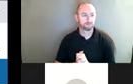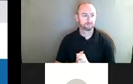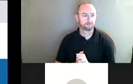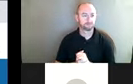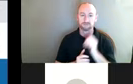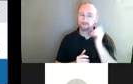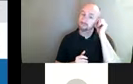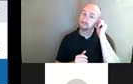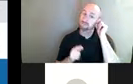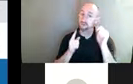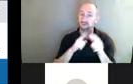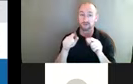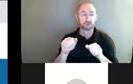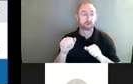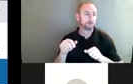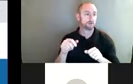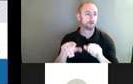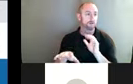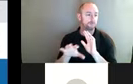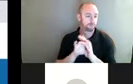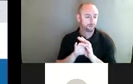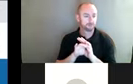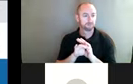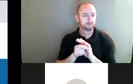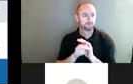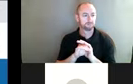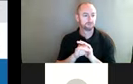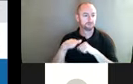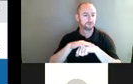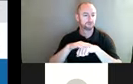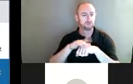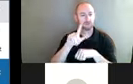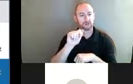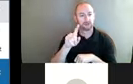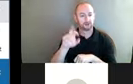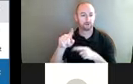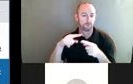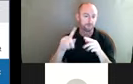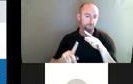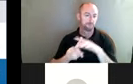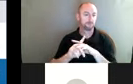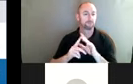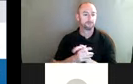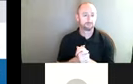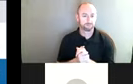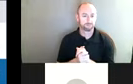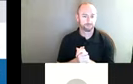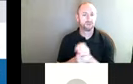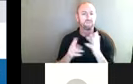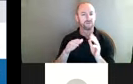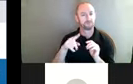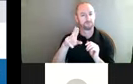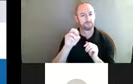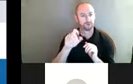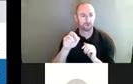And then you can choose the surficial layer once that loads up. But I've got it kind of preloaded here on